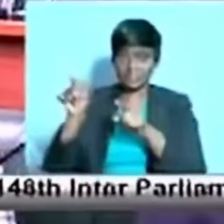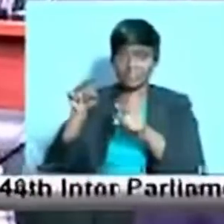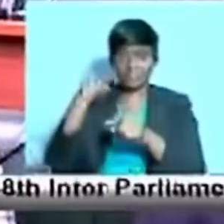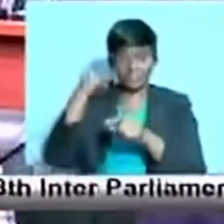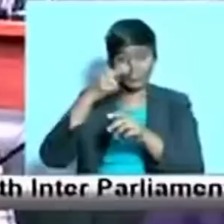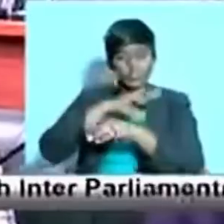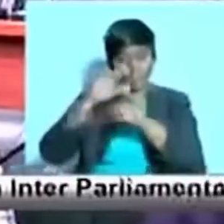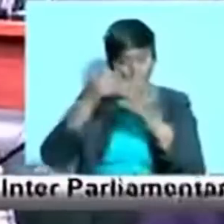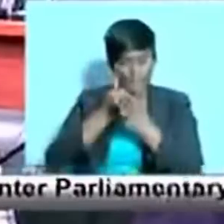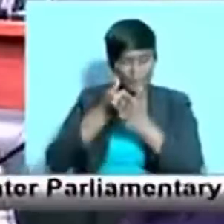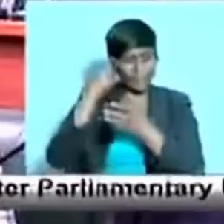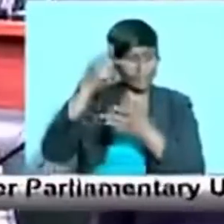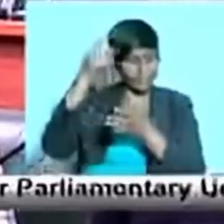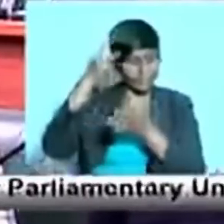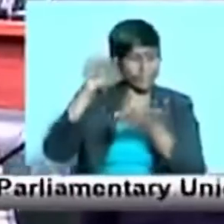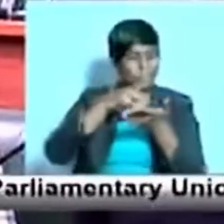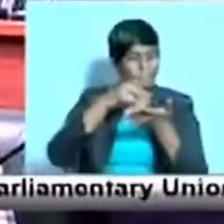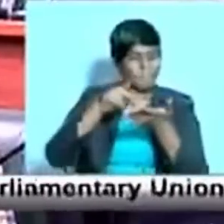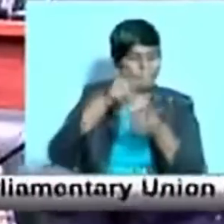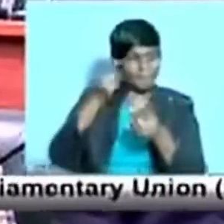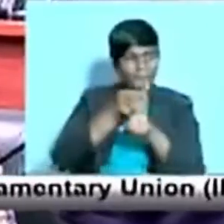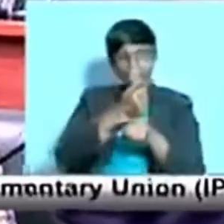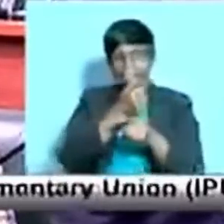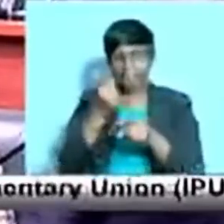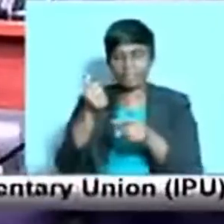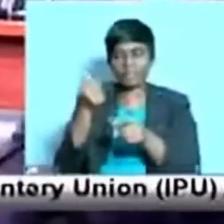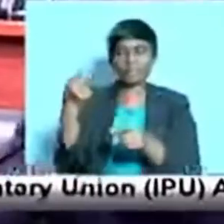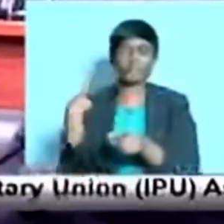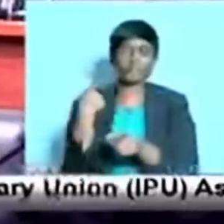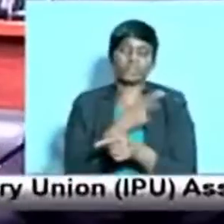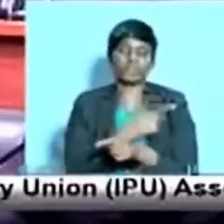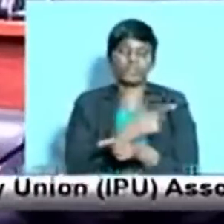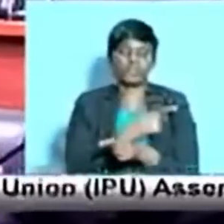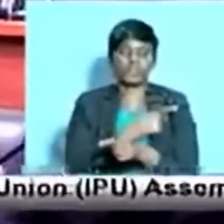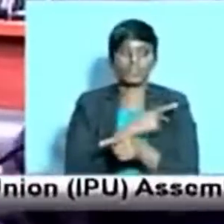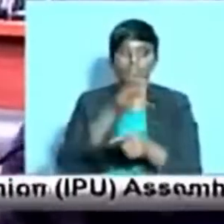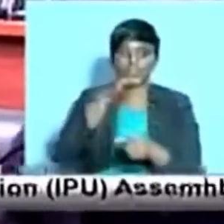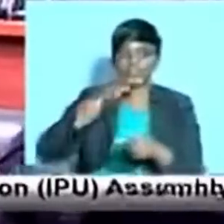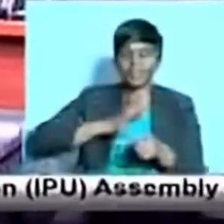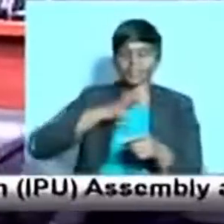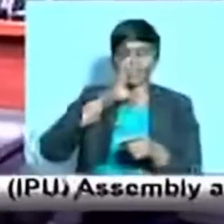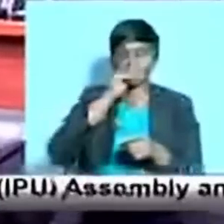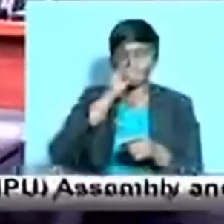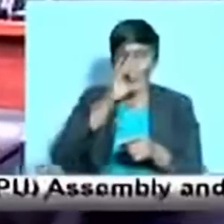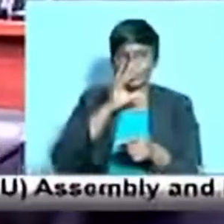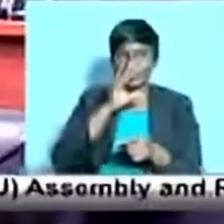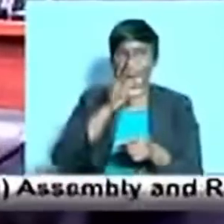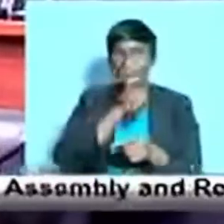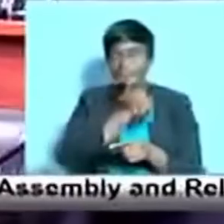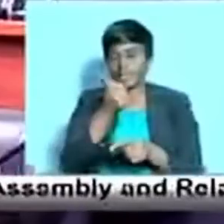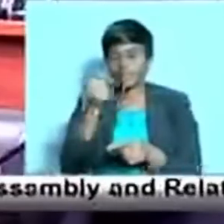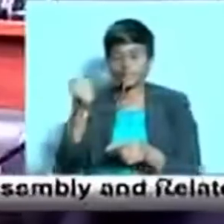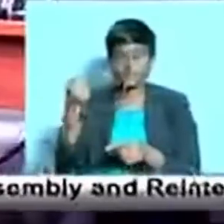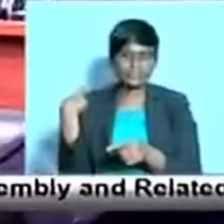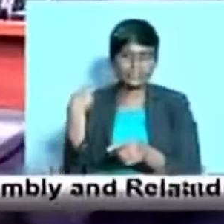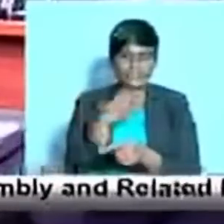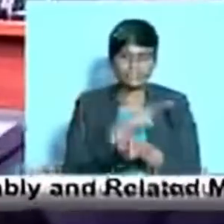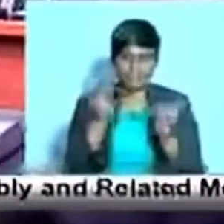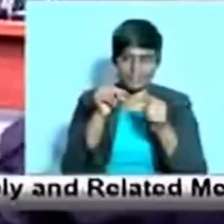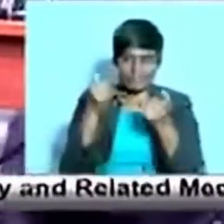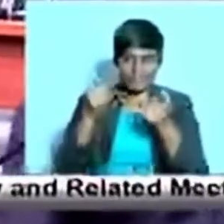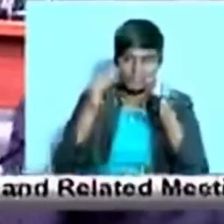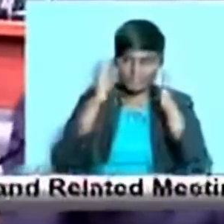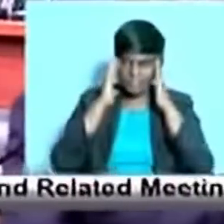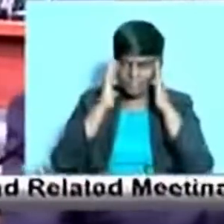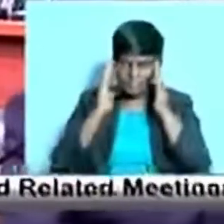for all the political parties from any parliament. Madam Speaker, other parliaments, when you